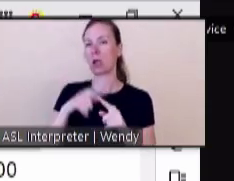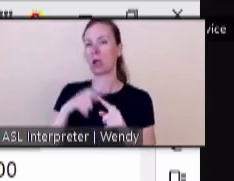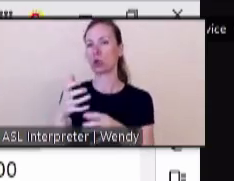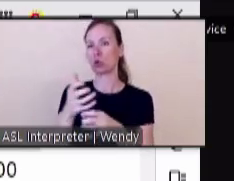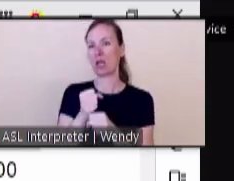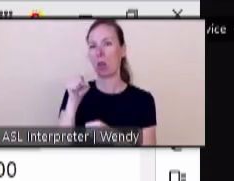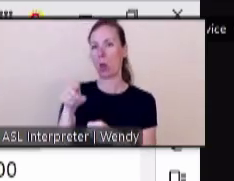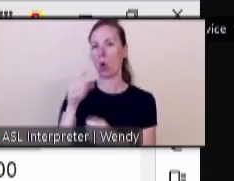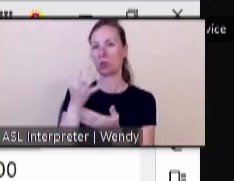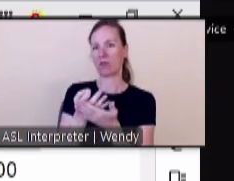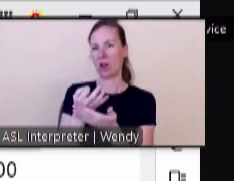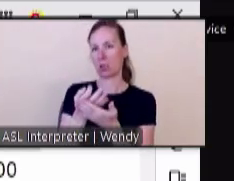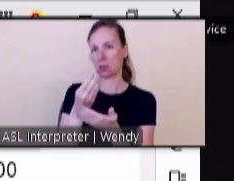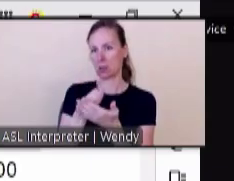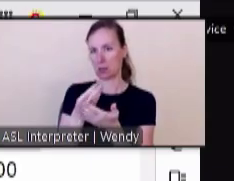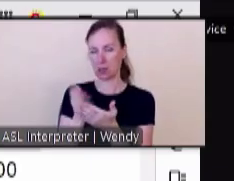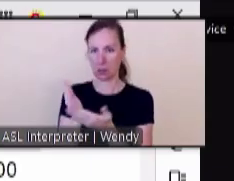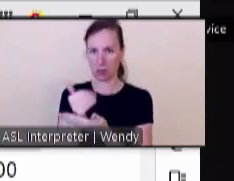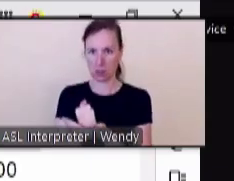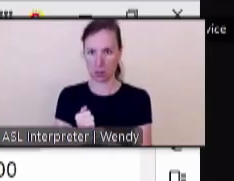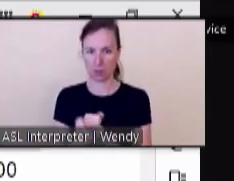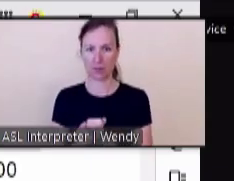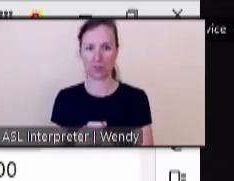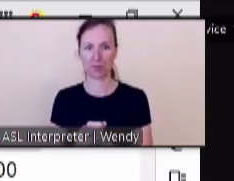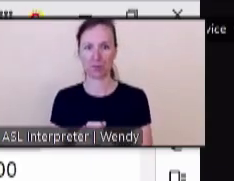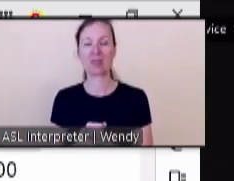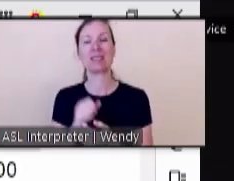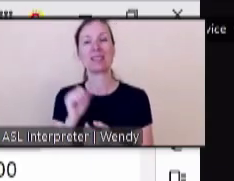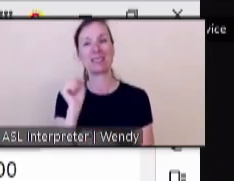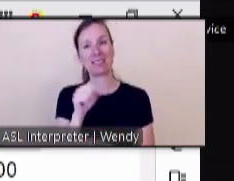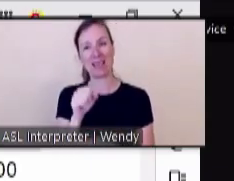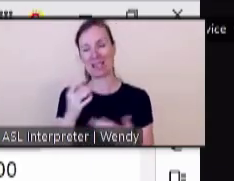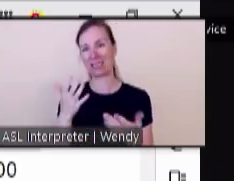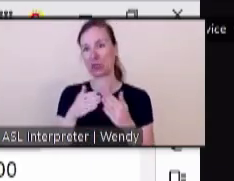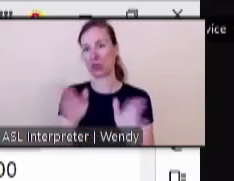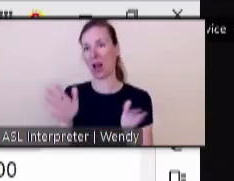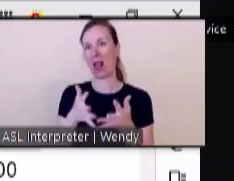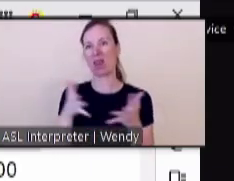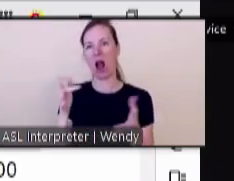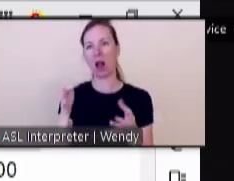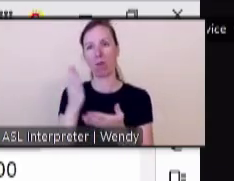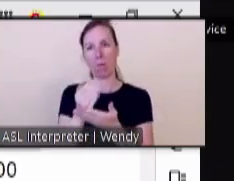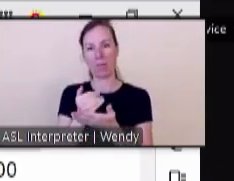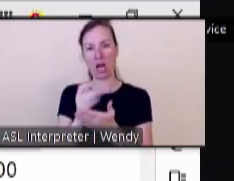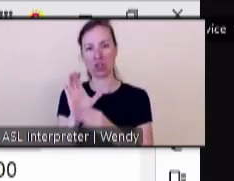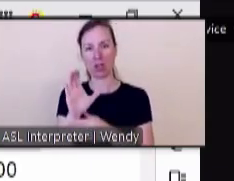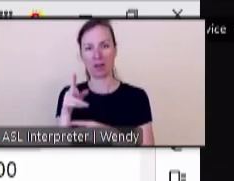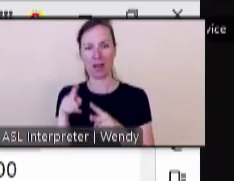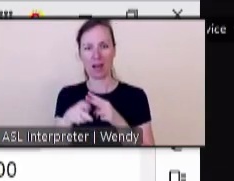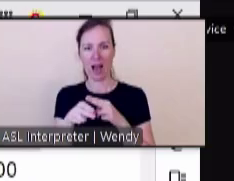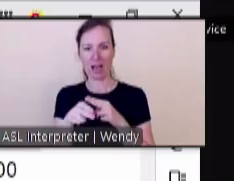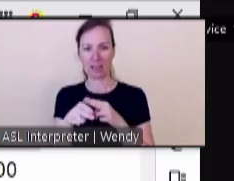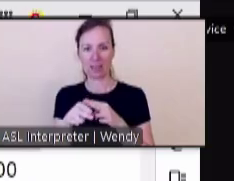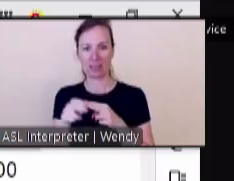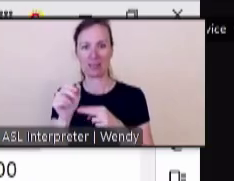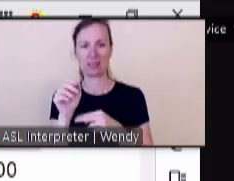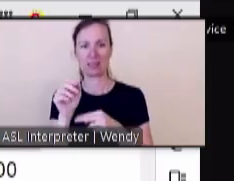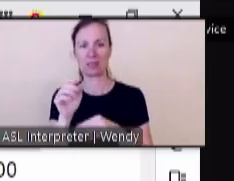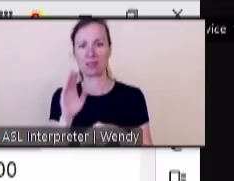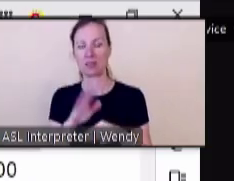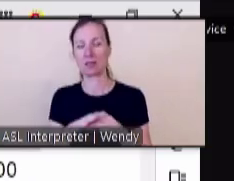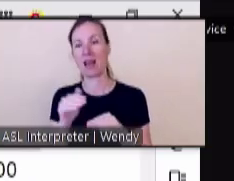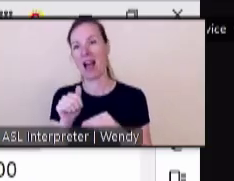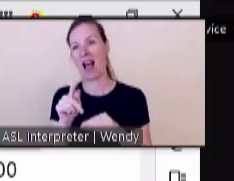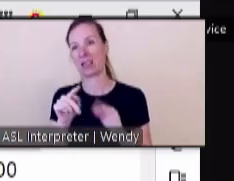Of course, there have been a lot of budget cuts on the state. However, we have this money allocated